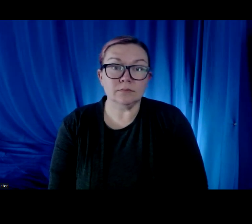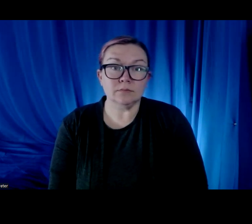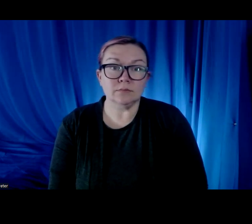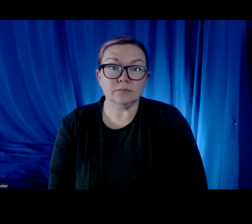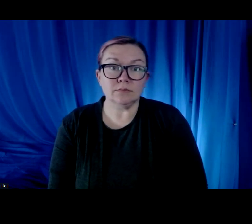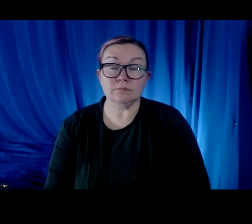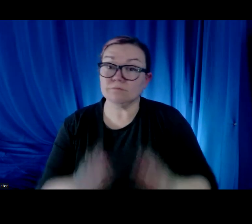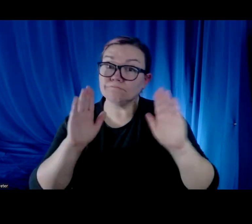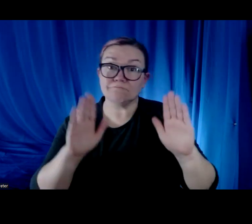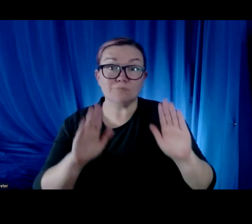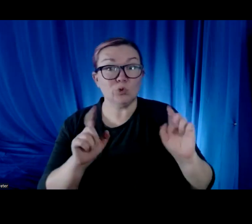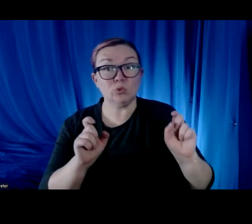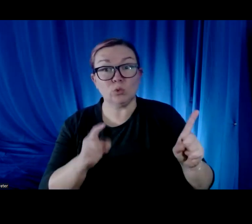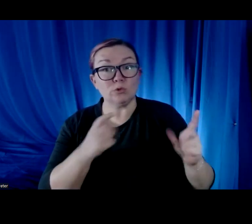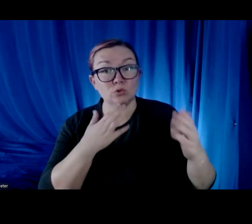Great questions. Thanks.